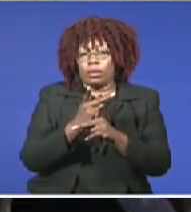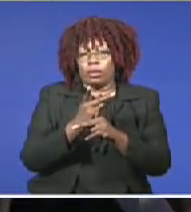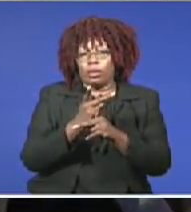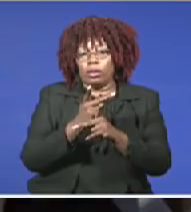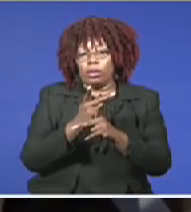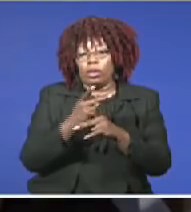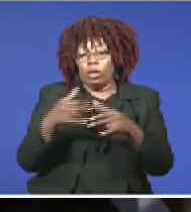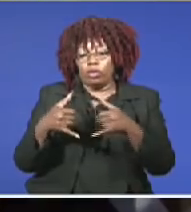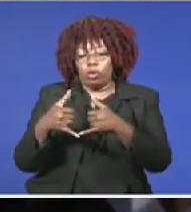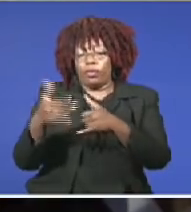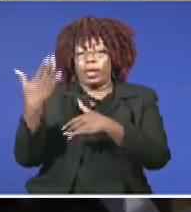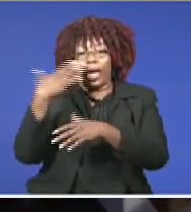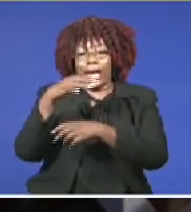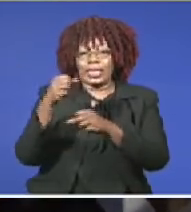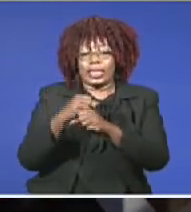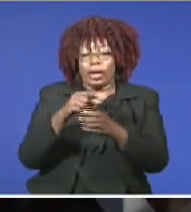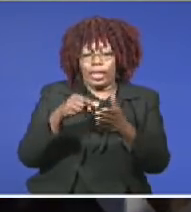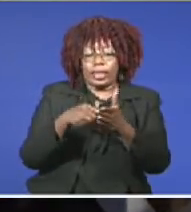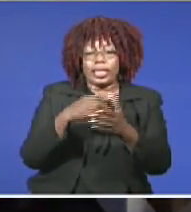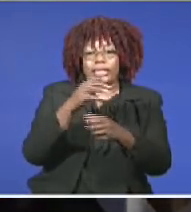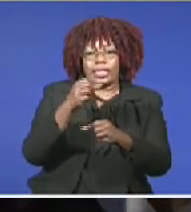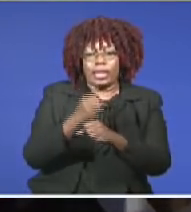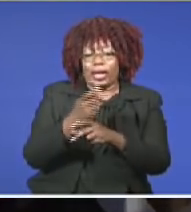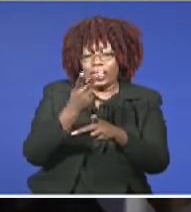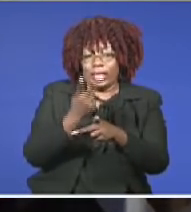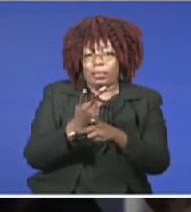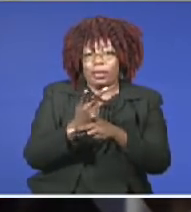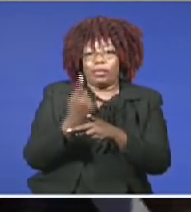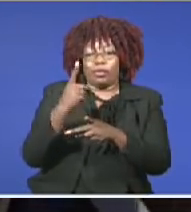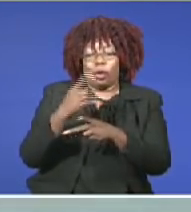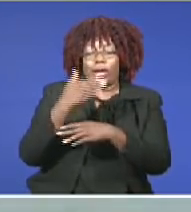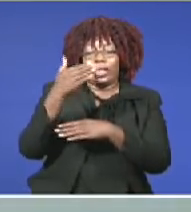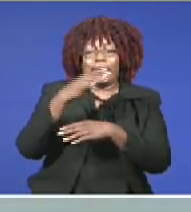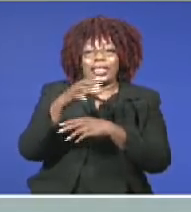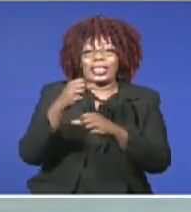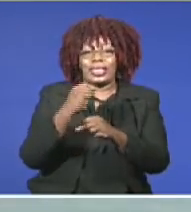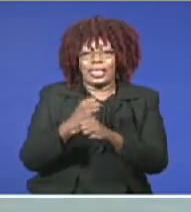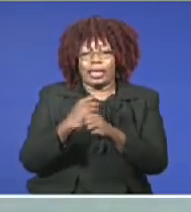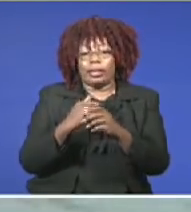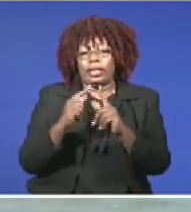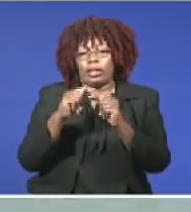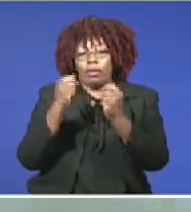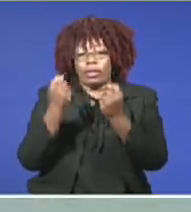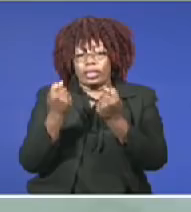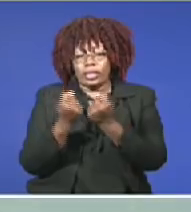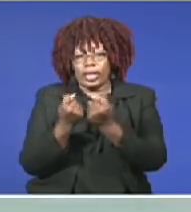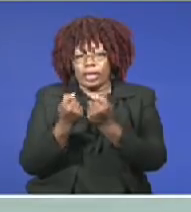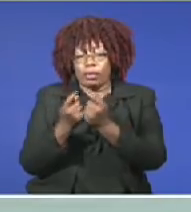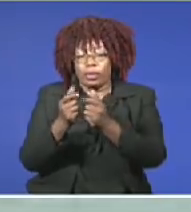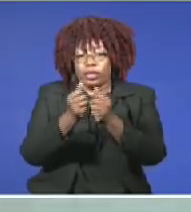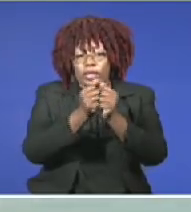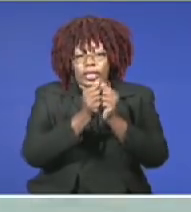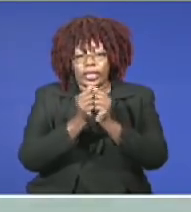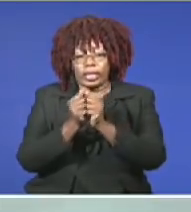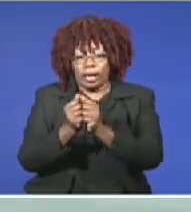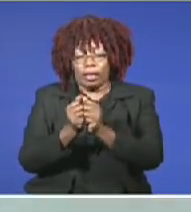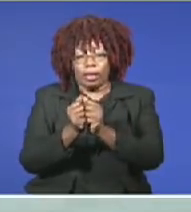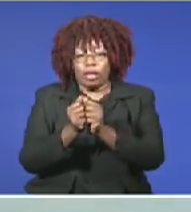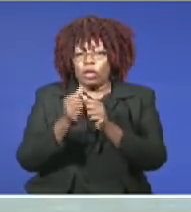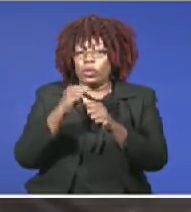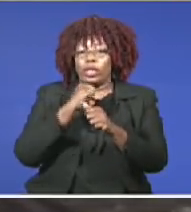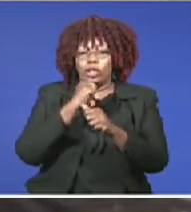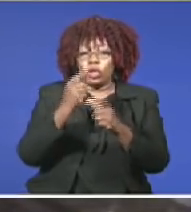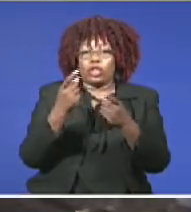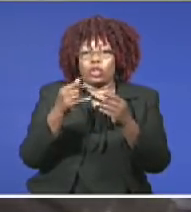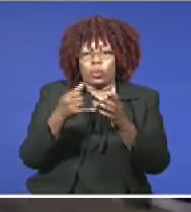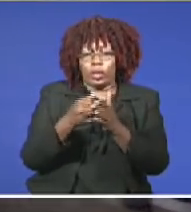for last year and this year, and hoping to hold it again next year. Teamwork put together, we've done it by teamwork. Without teamwork, we couldn't do it at